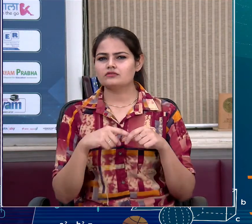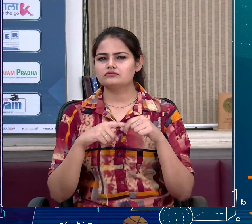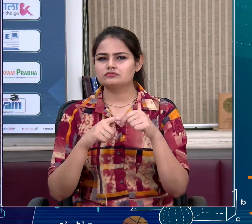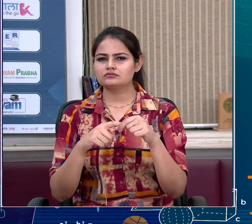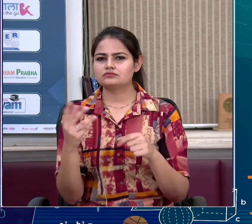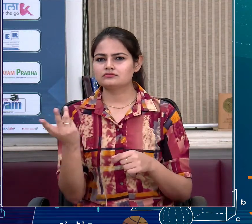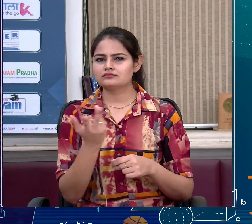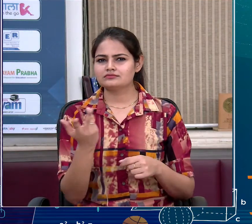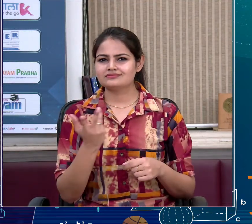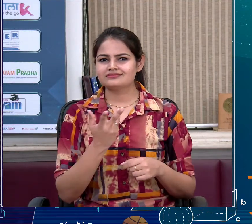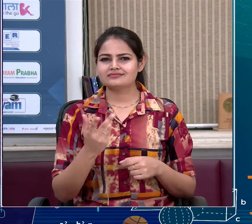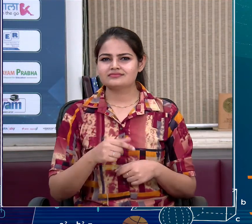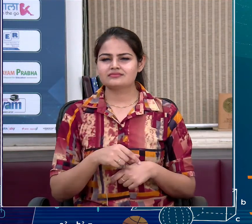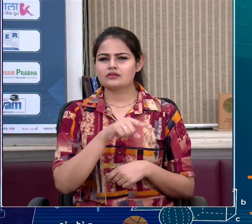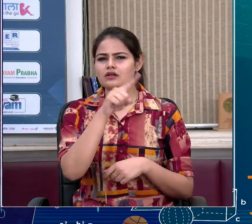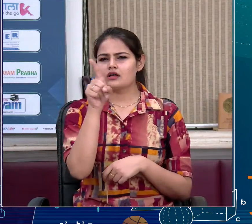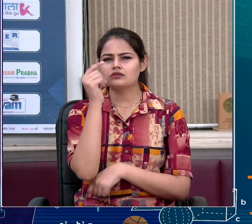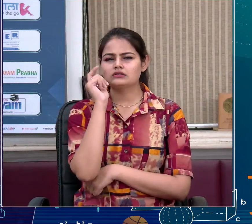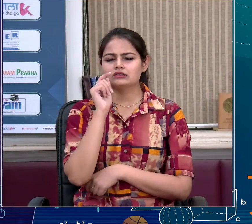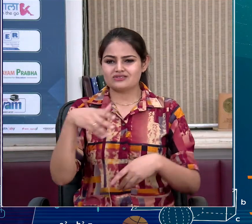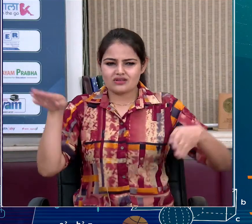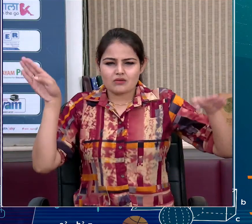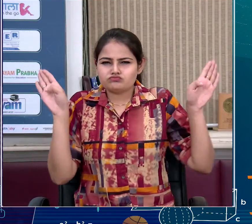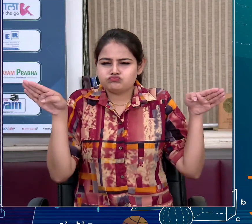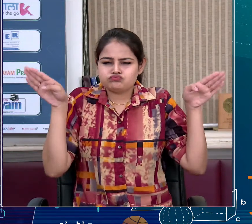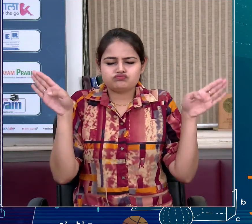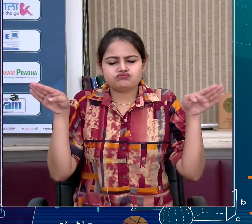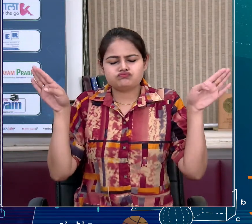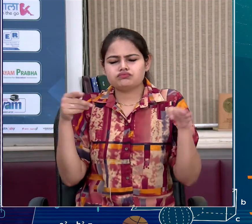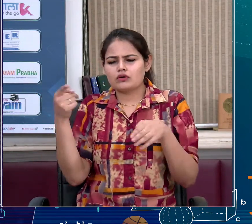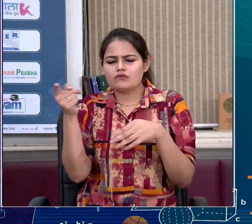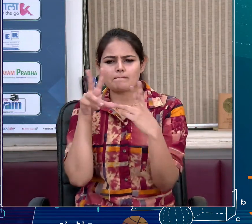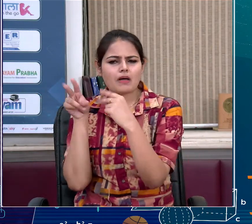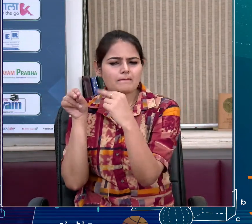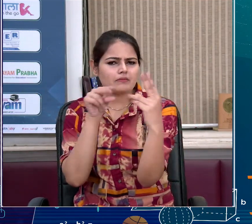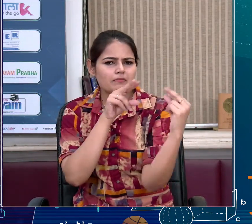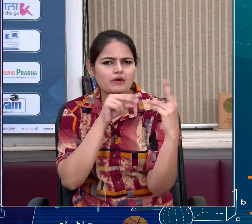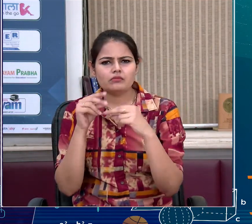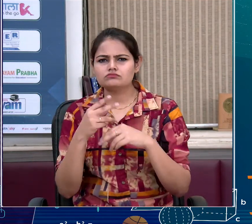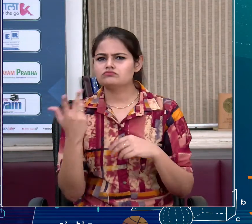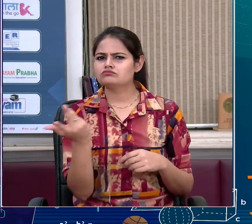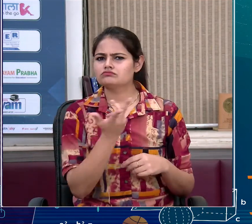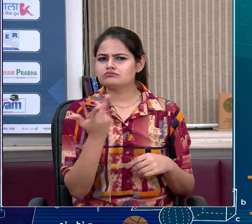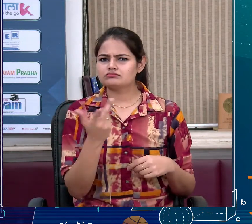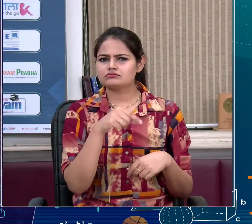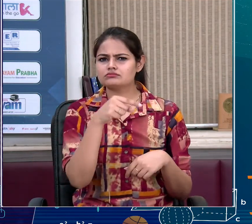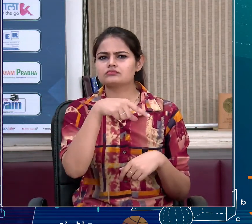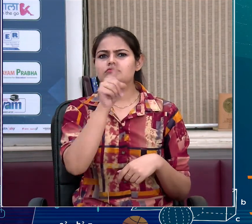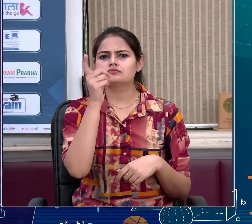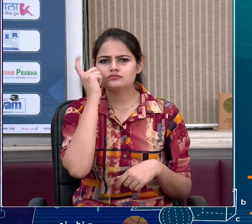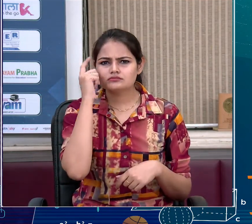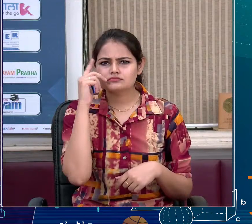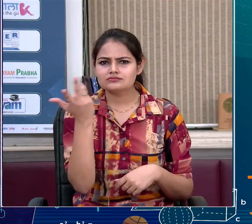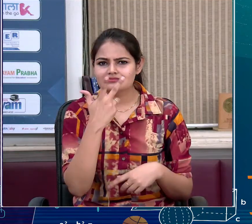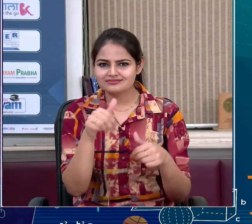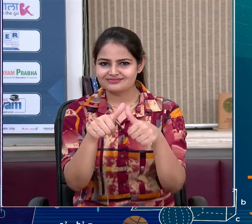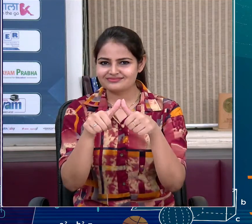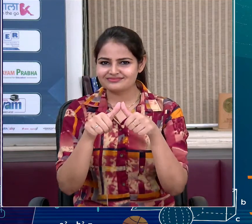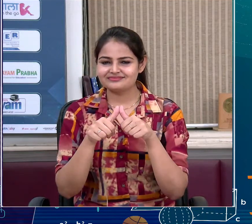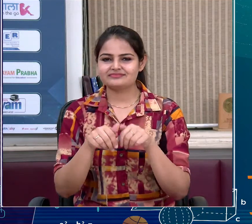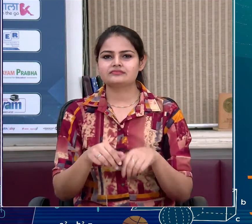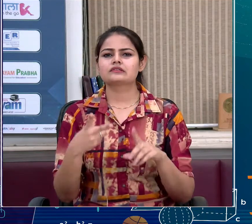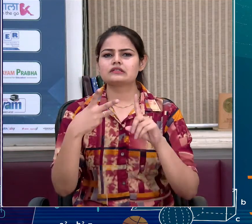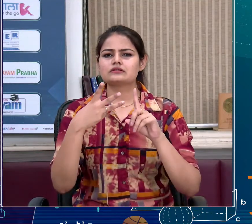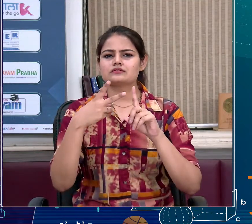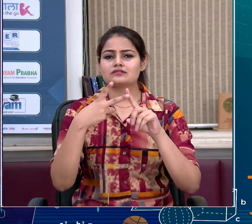were discussing about what you think birds say to each other in the morning. The second question we were looking at who are already awake.